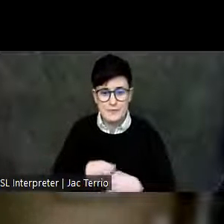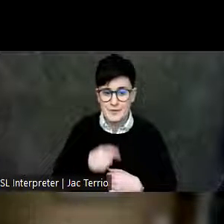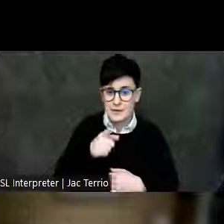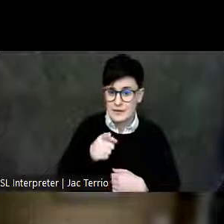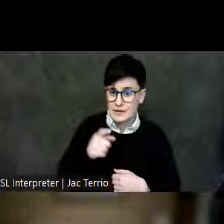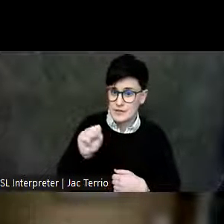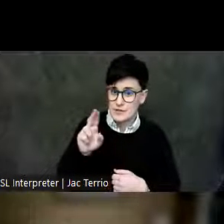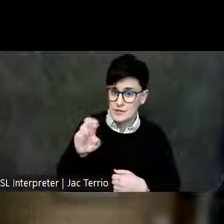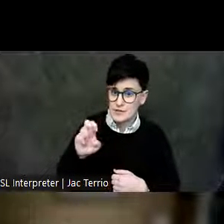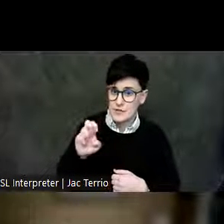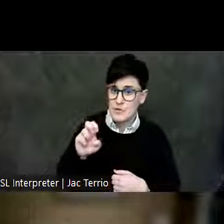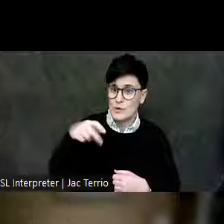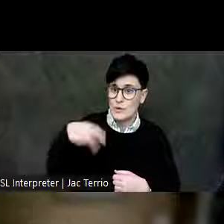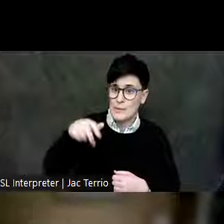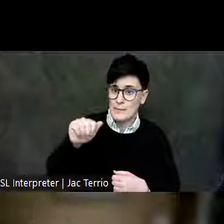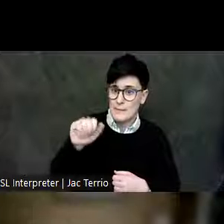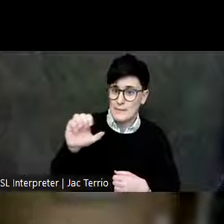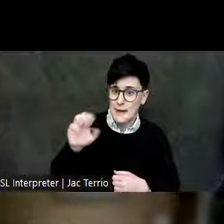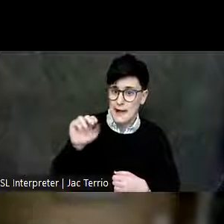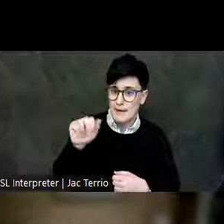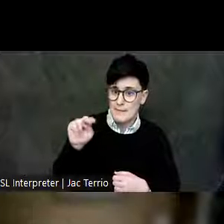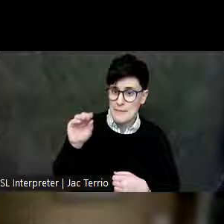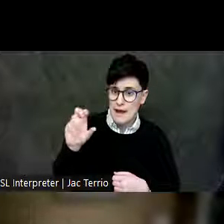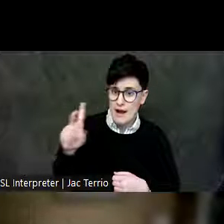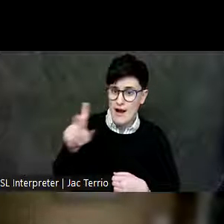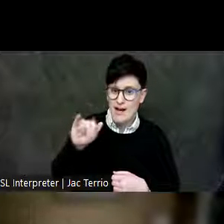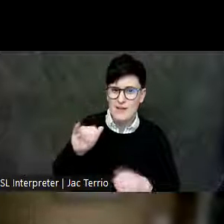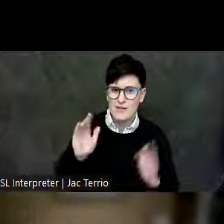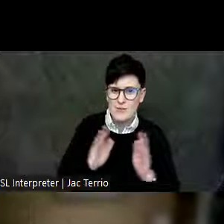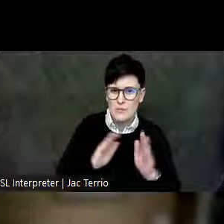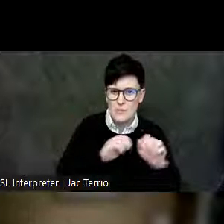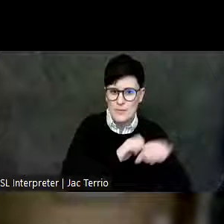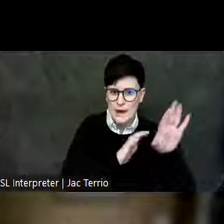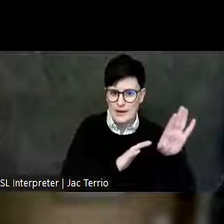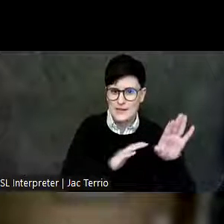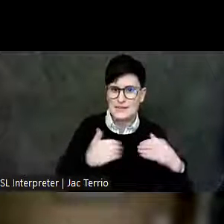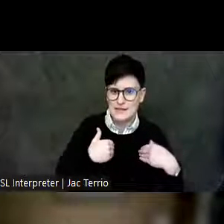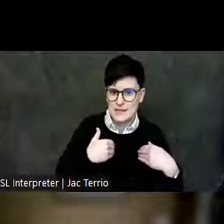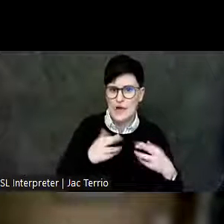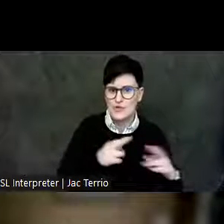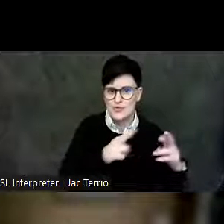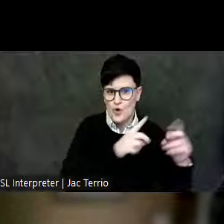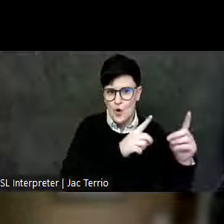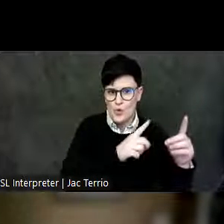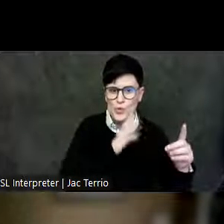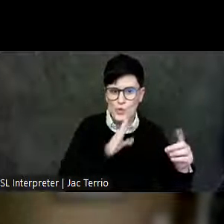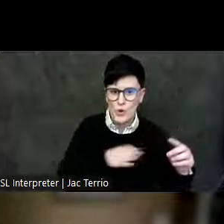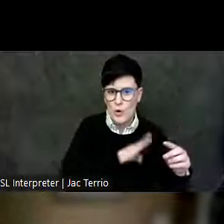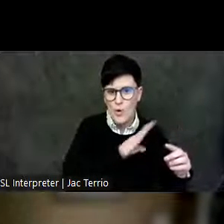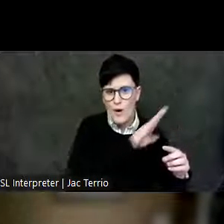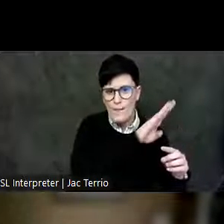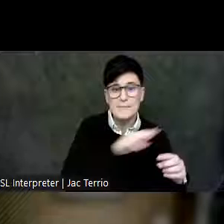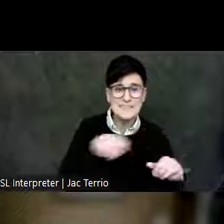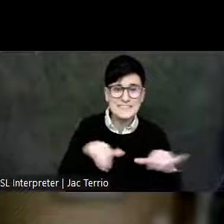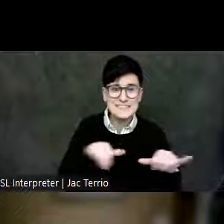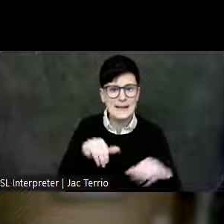which is a small mountain in the Monadnock region, has a road that goes up, just like Mount Washington